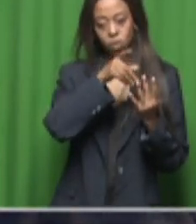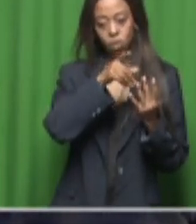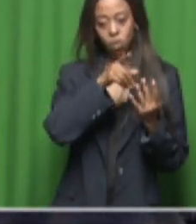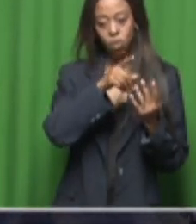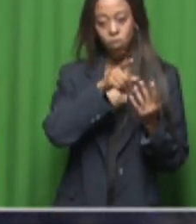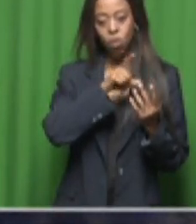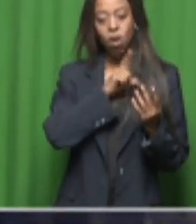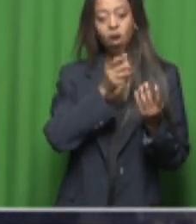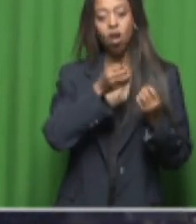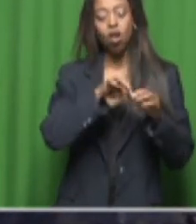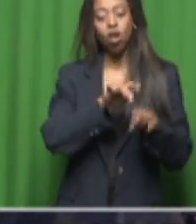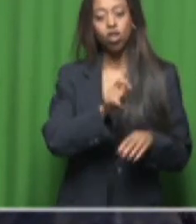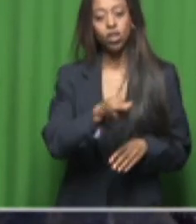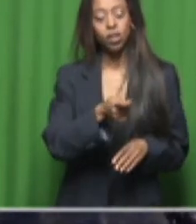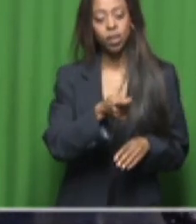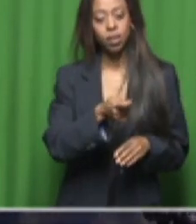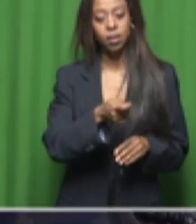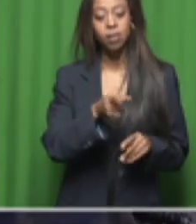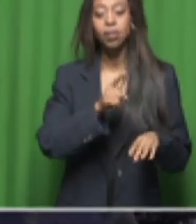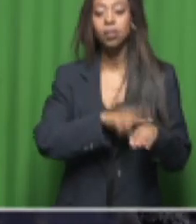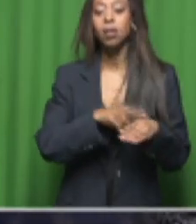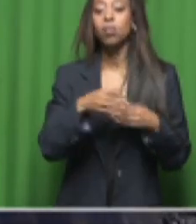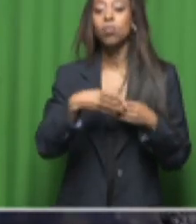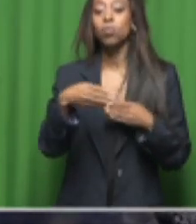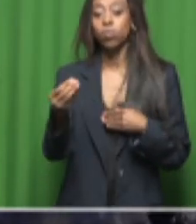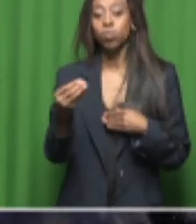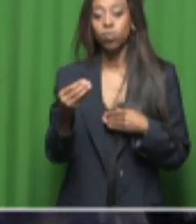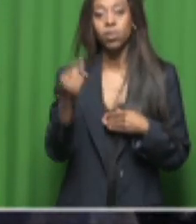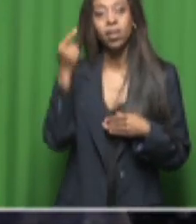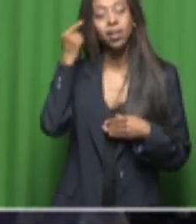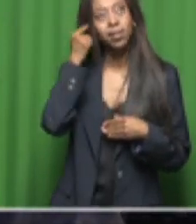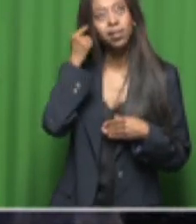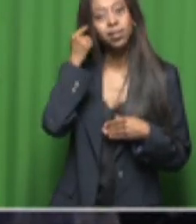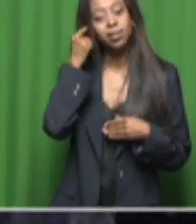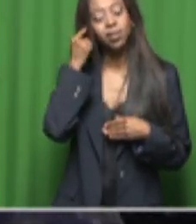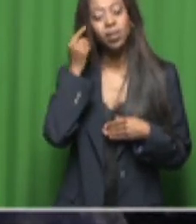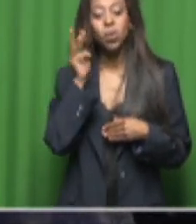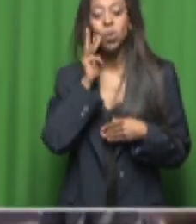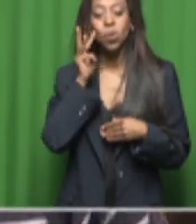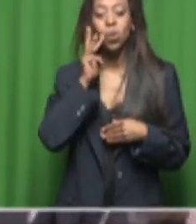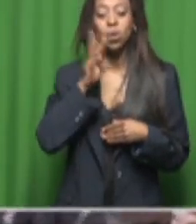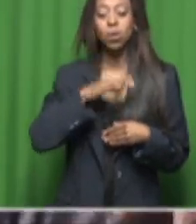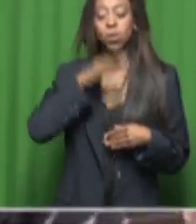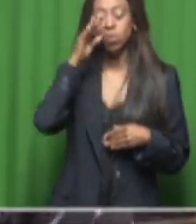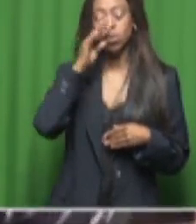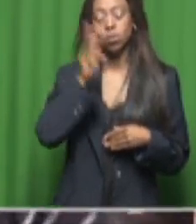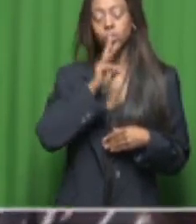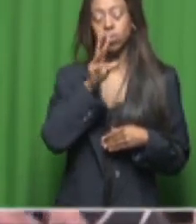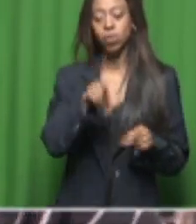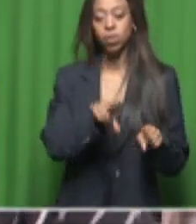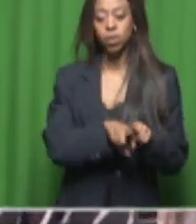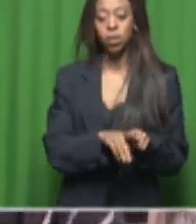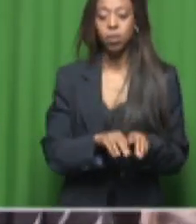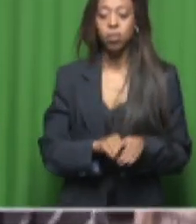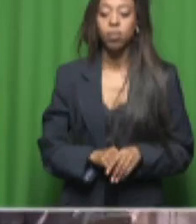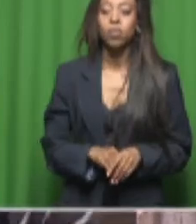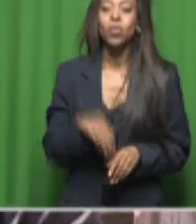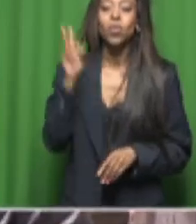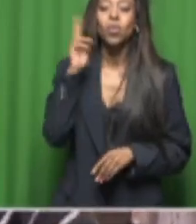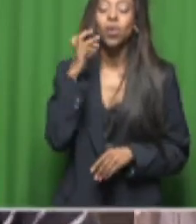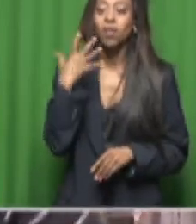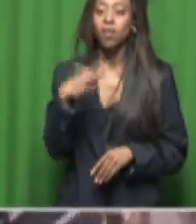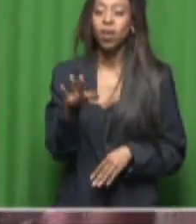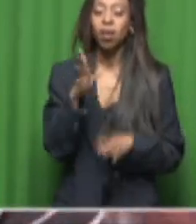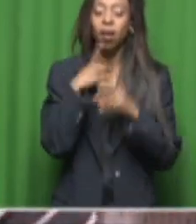By the time he was escaping, I think the water was too high. Because we heard them